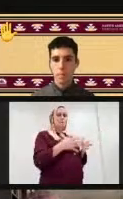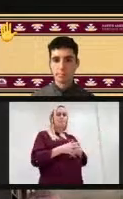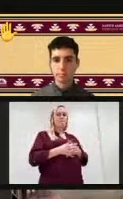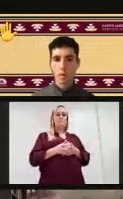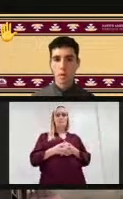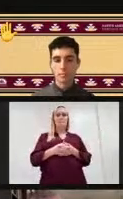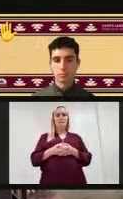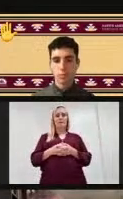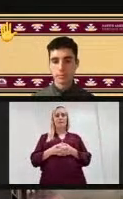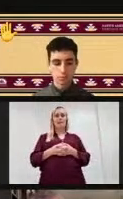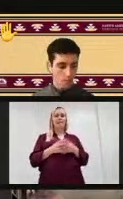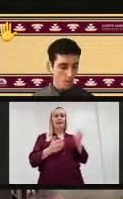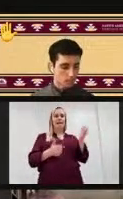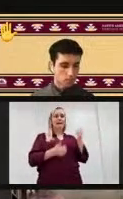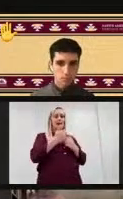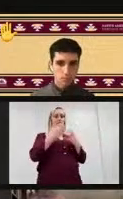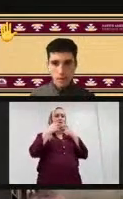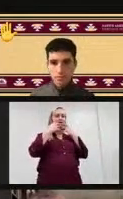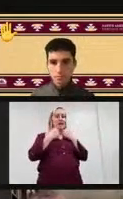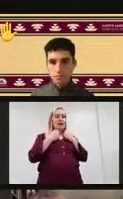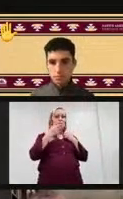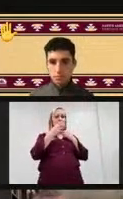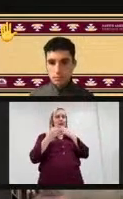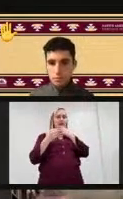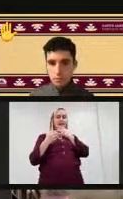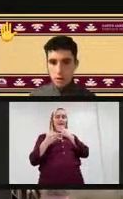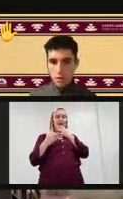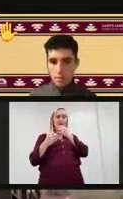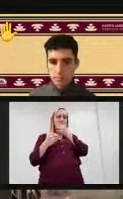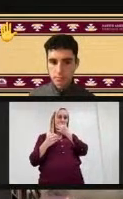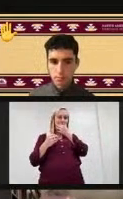How about which values and